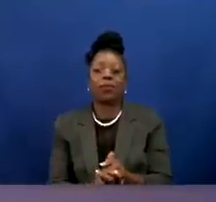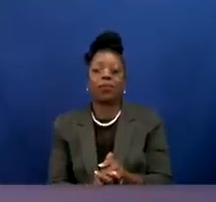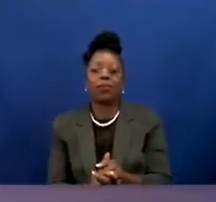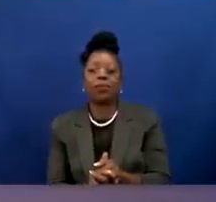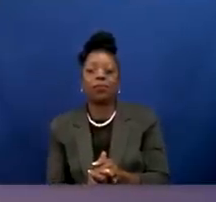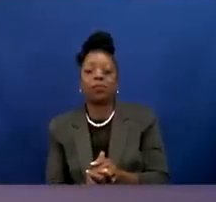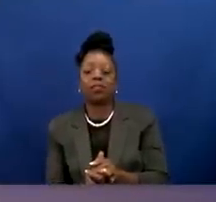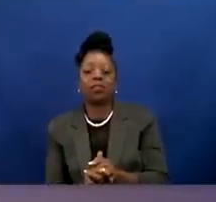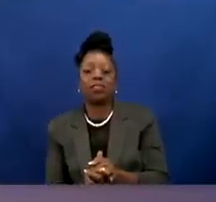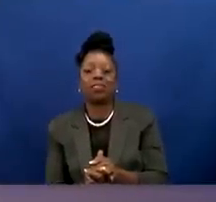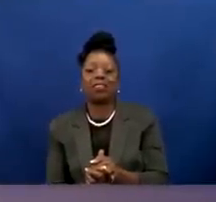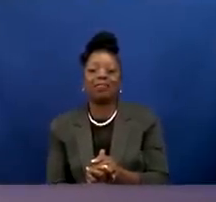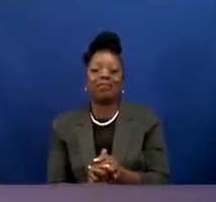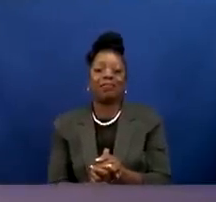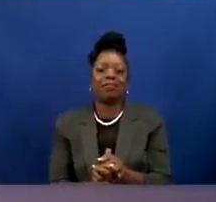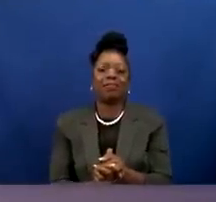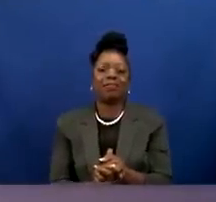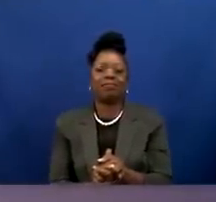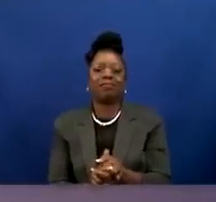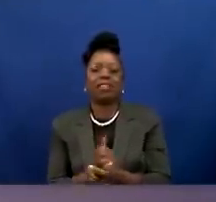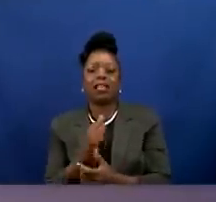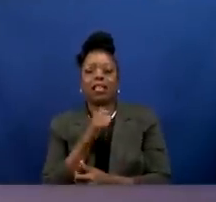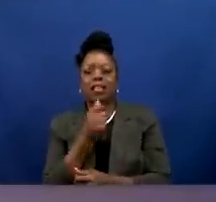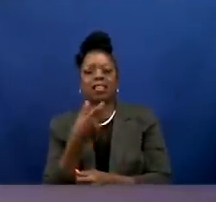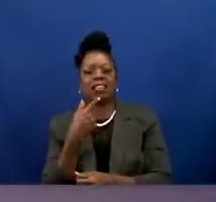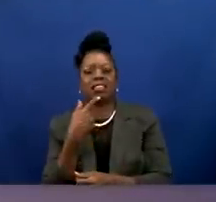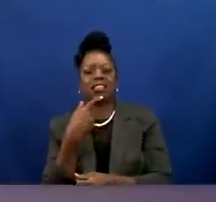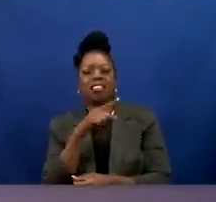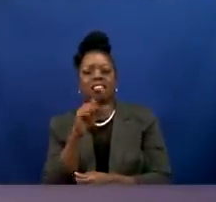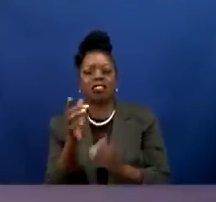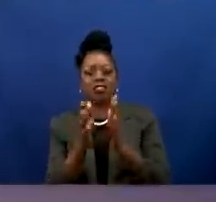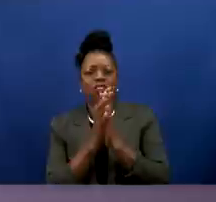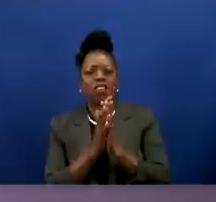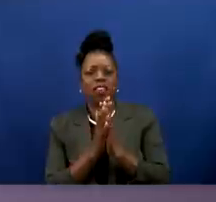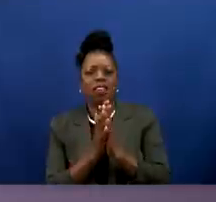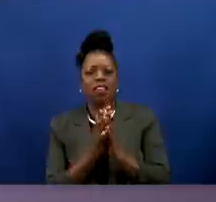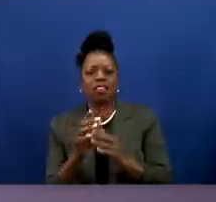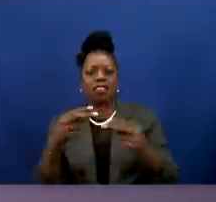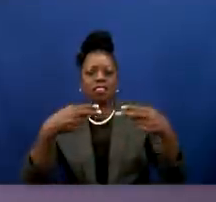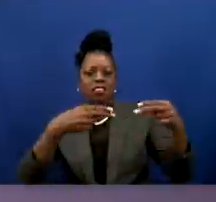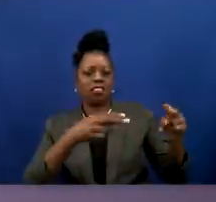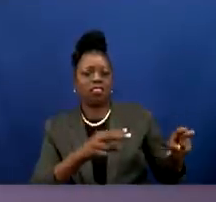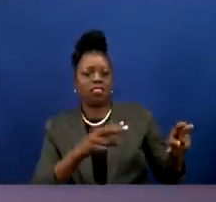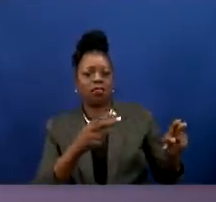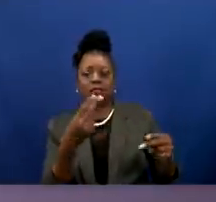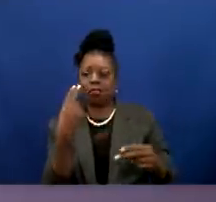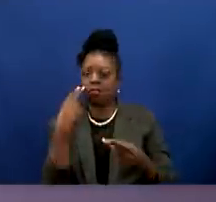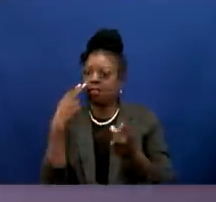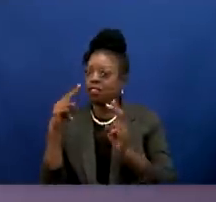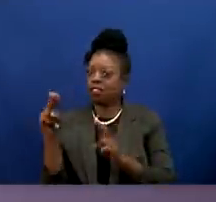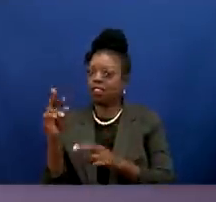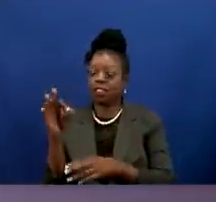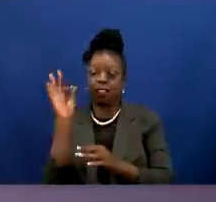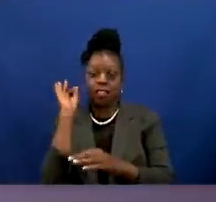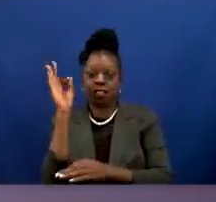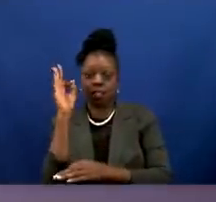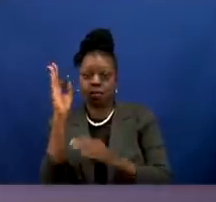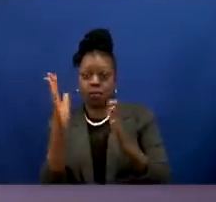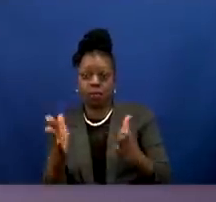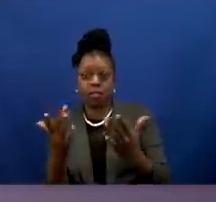I haven't been able to ask you to ask this in about 2 years, but look towards somebody and ask them, is the pastor waiting on